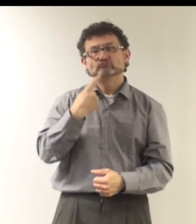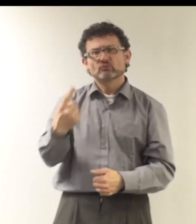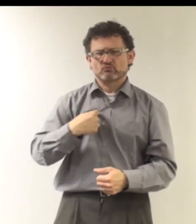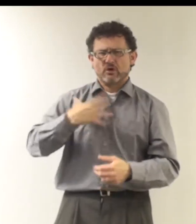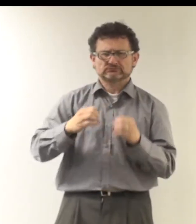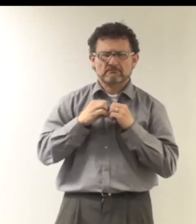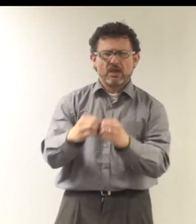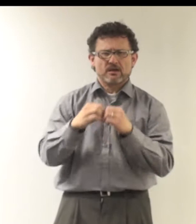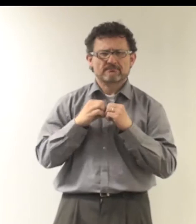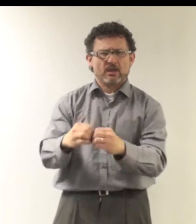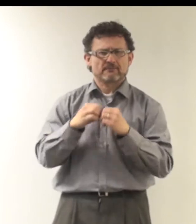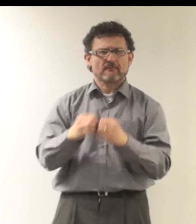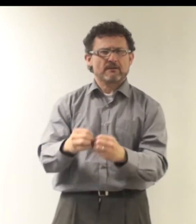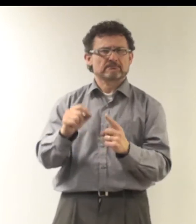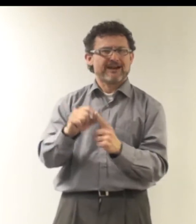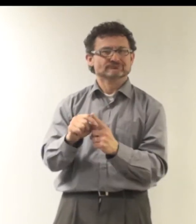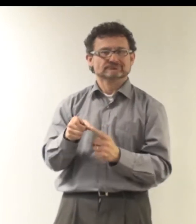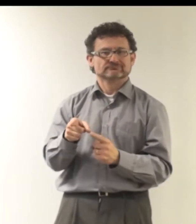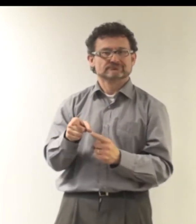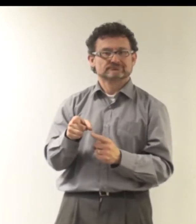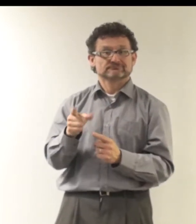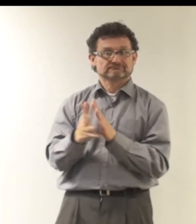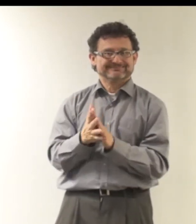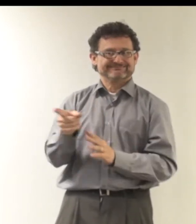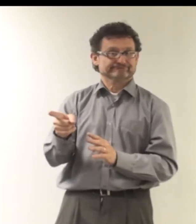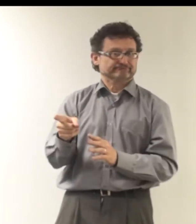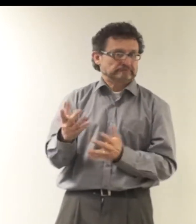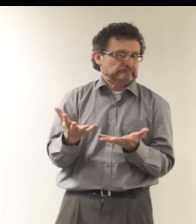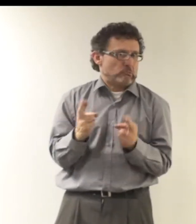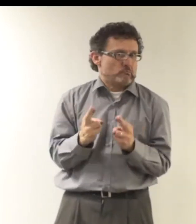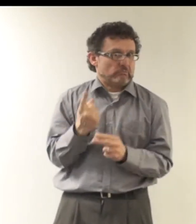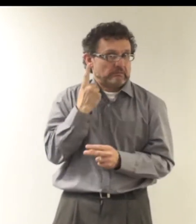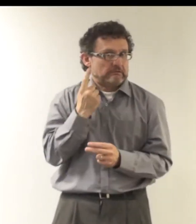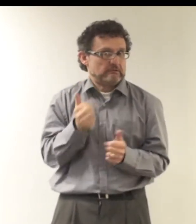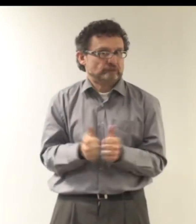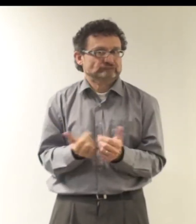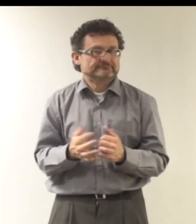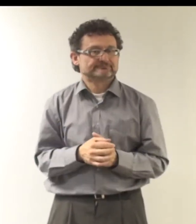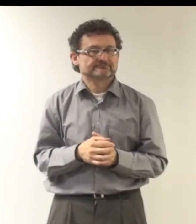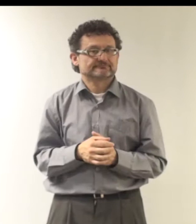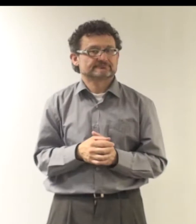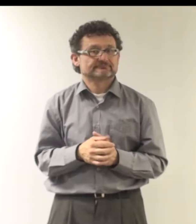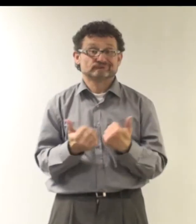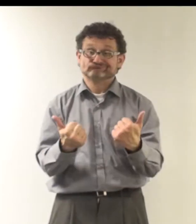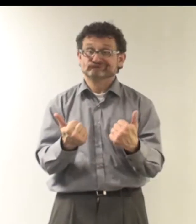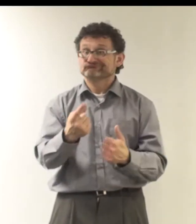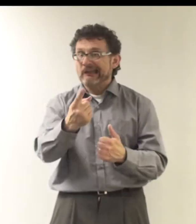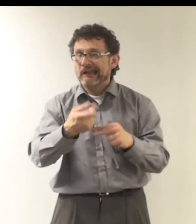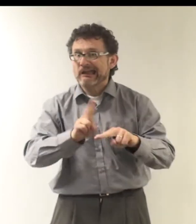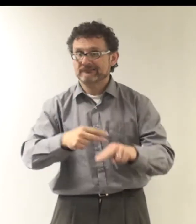against Judy. Now, Ken is being generally friendly towards us. He's already called for Labour to give their second preference mayoral vote to the